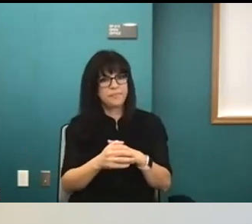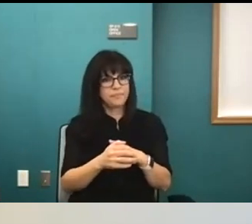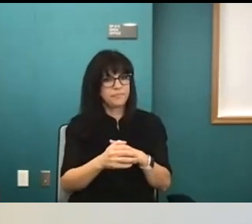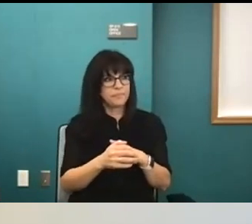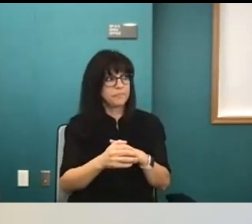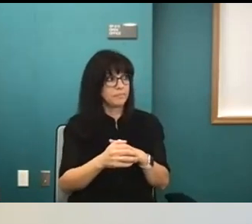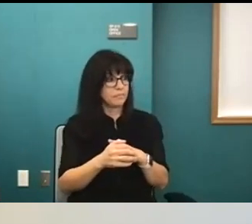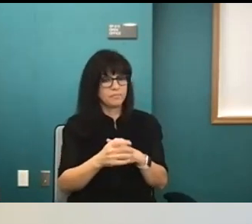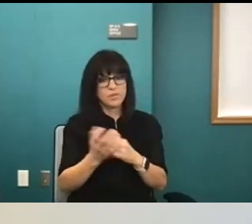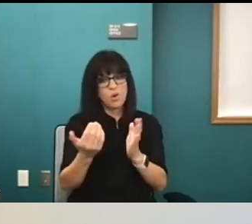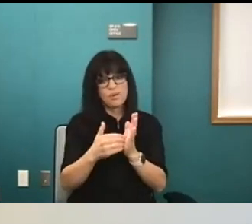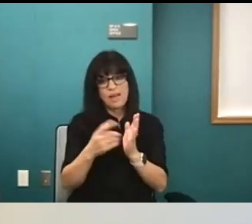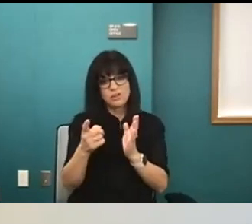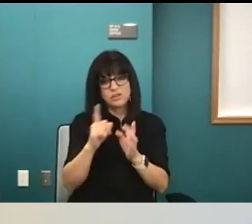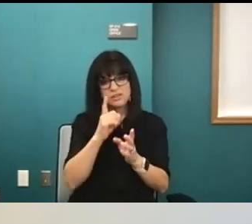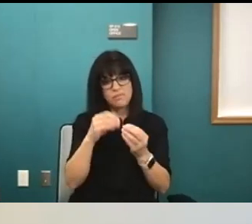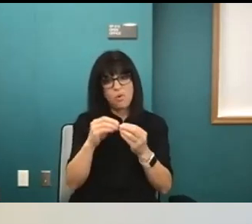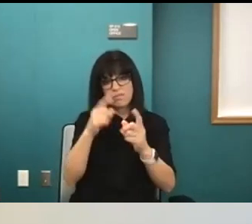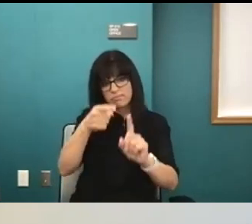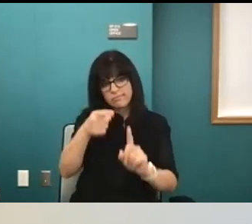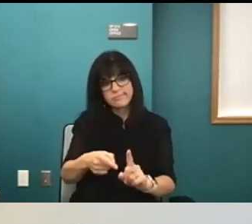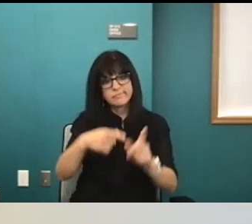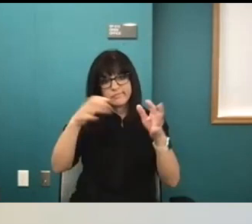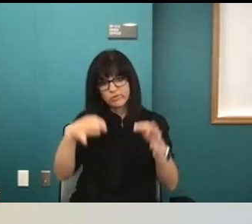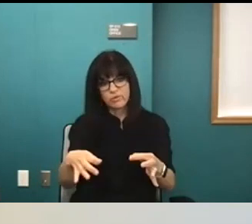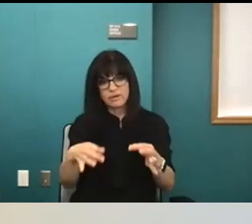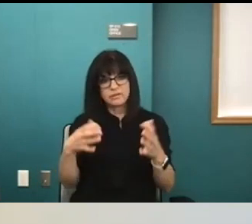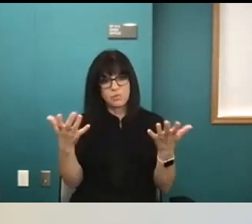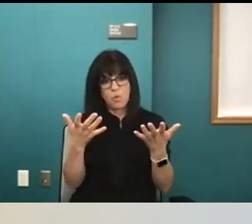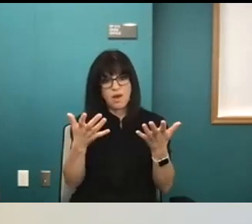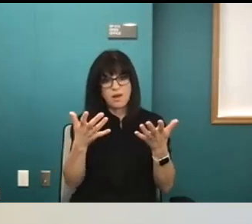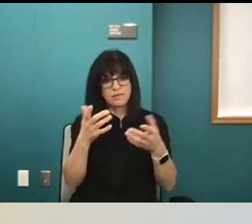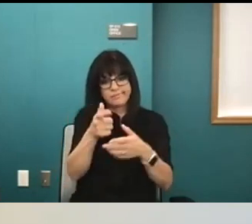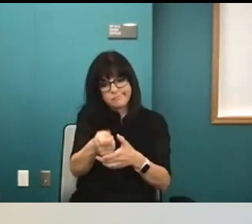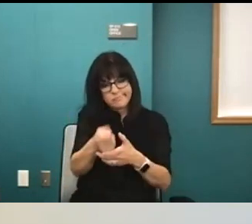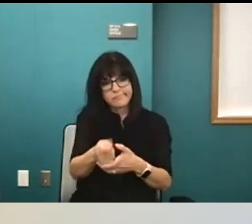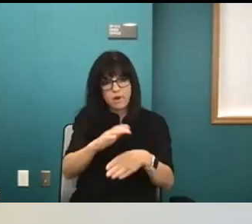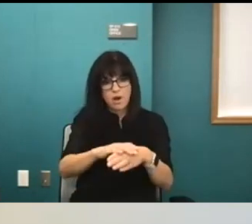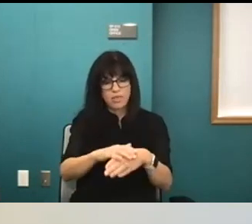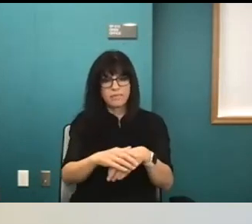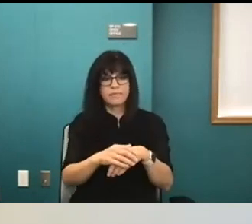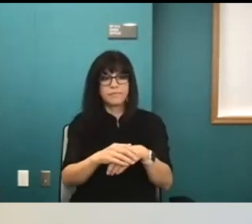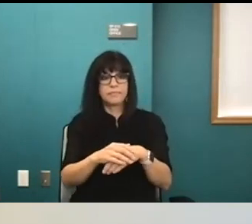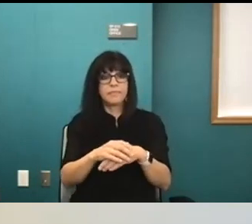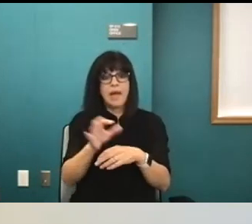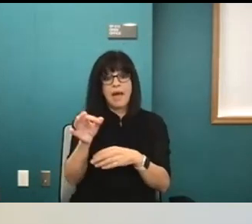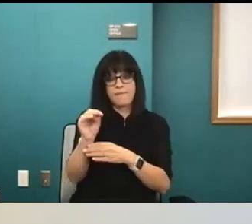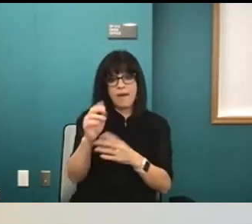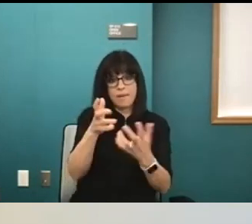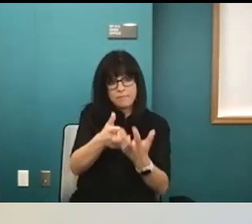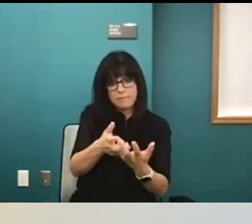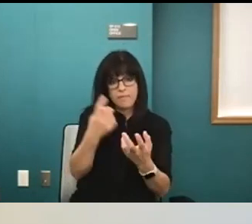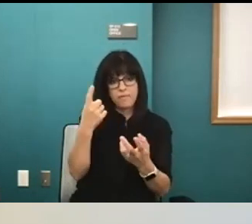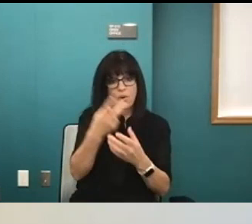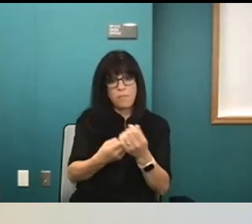And again, these are just some more specific directions as to what keys are there. When it comes to FM compatibility for both of our